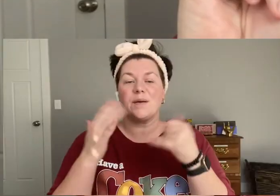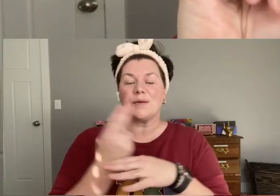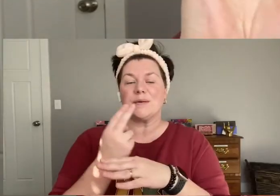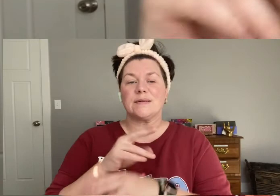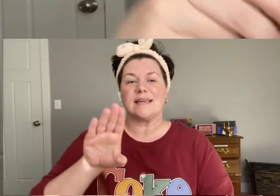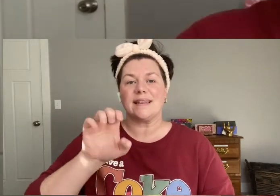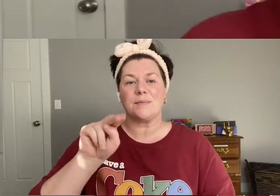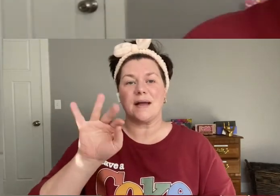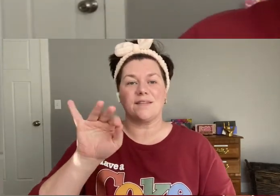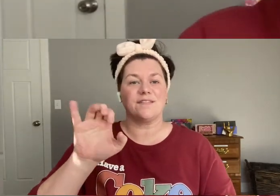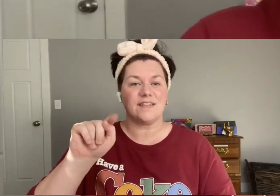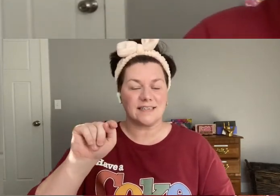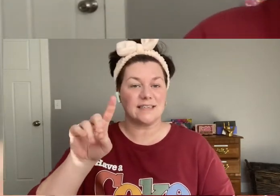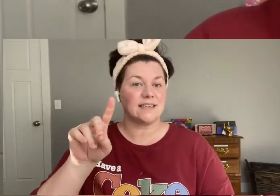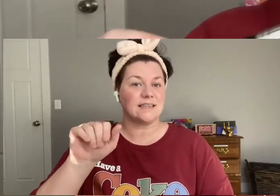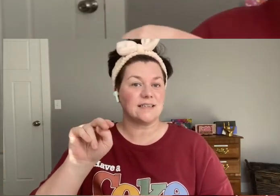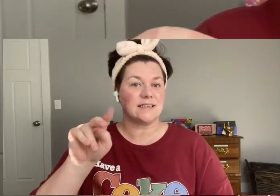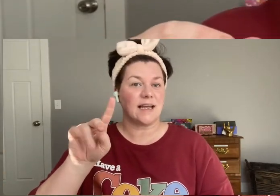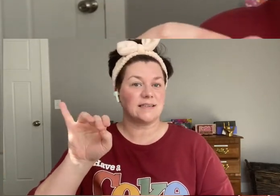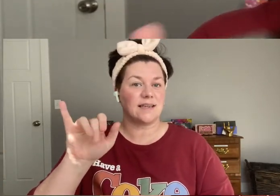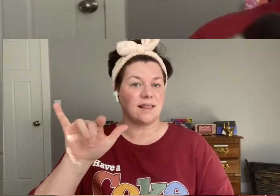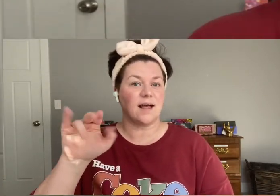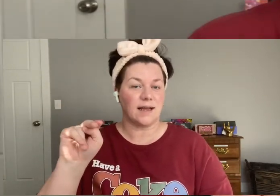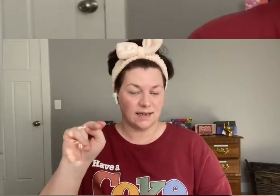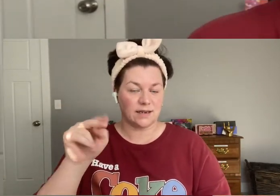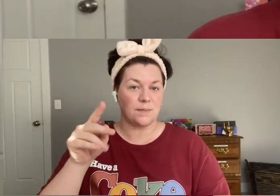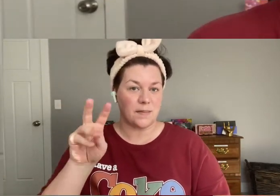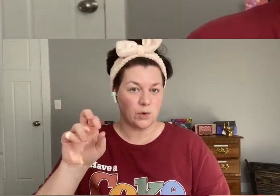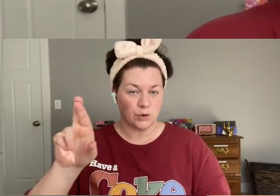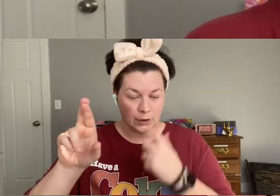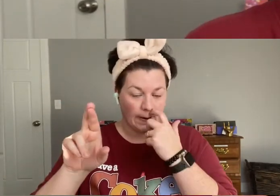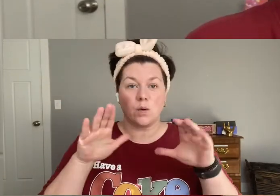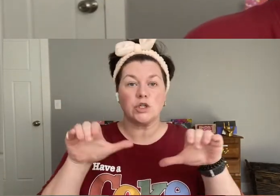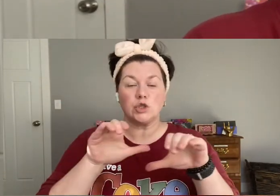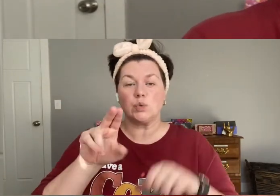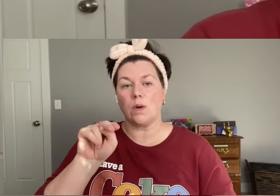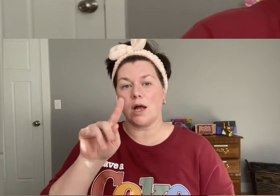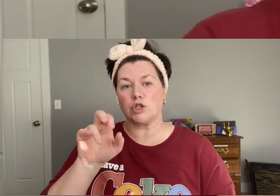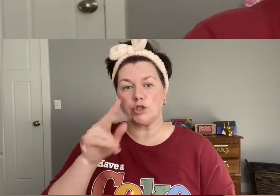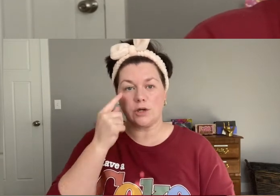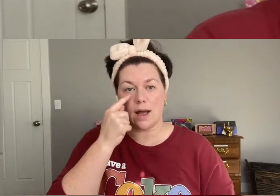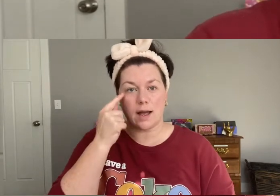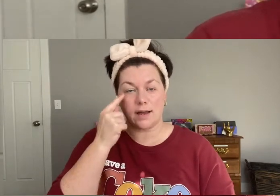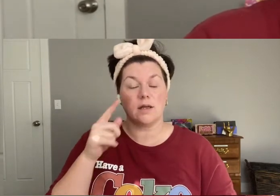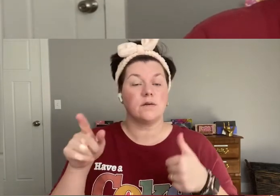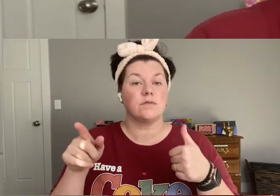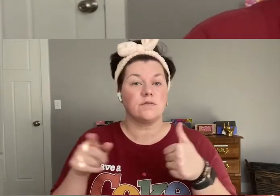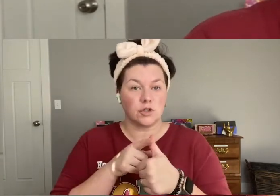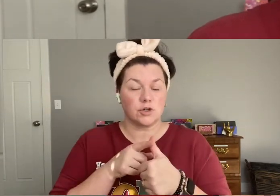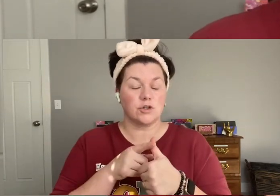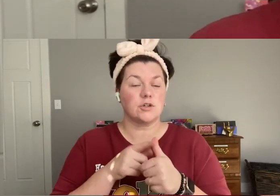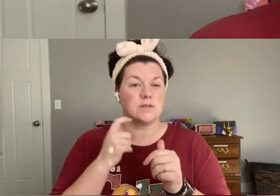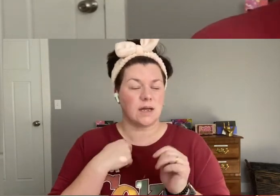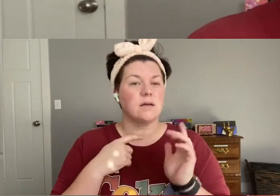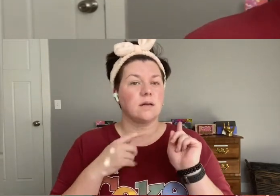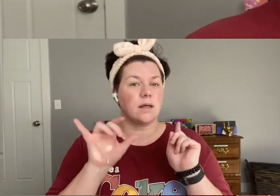Brightening Face Powder. I'm going in with my Morphe M554 And the first thing, I'm gonna pick